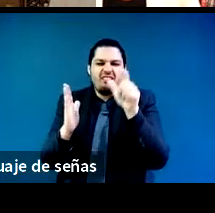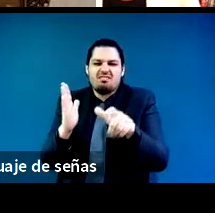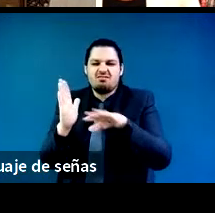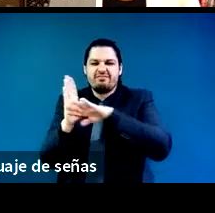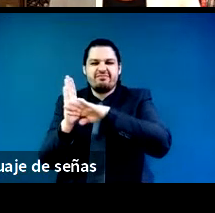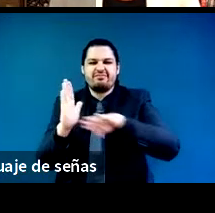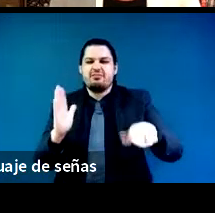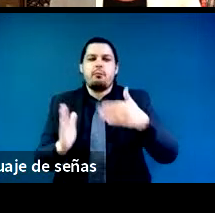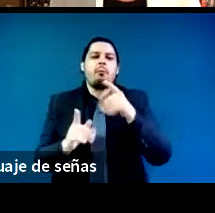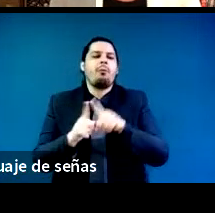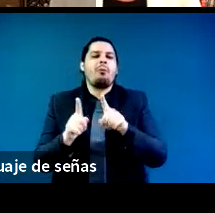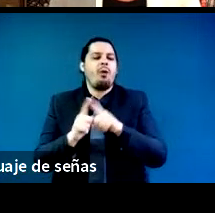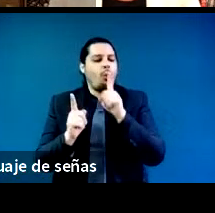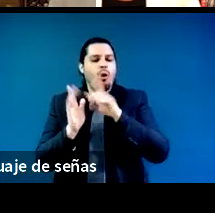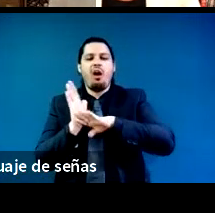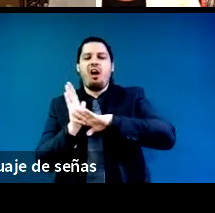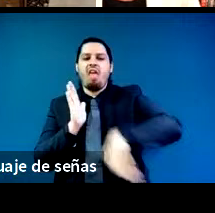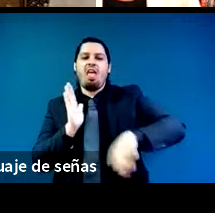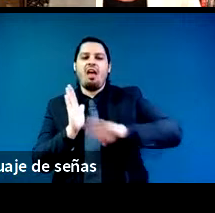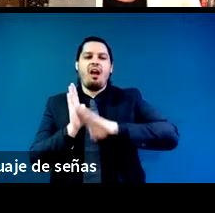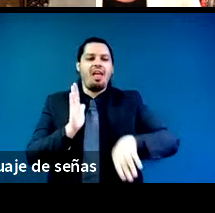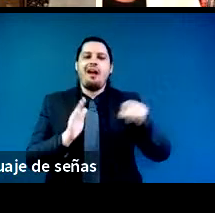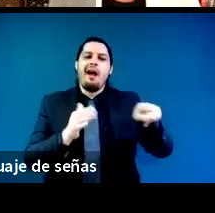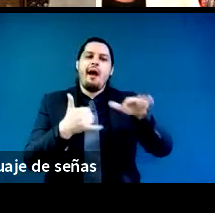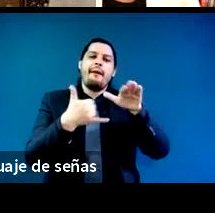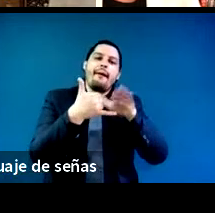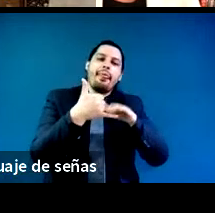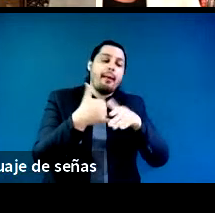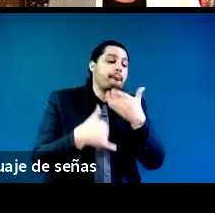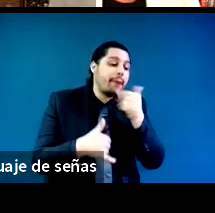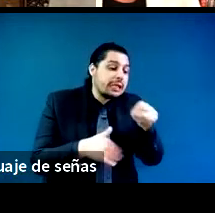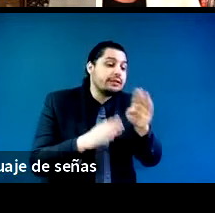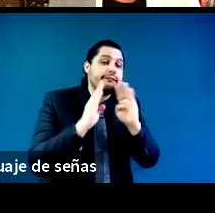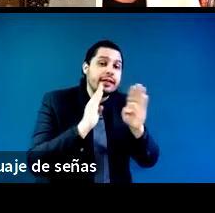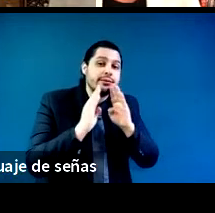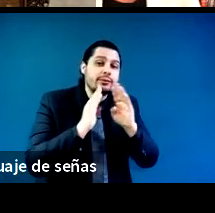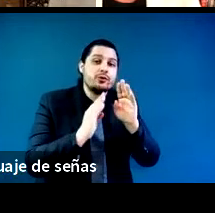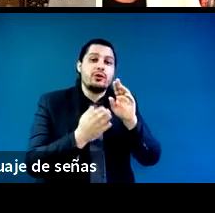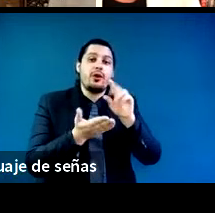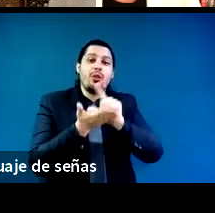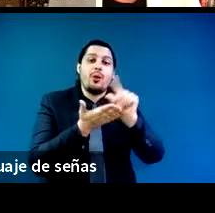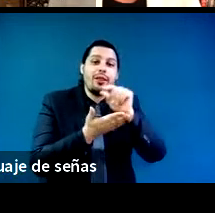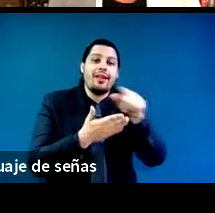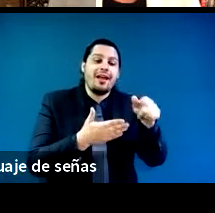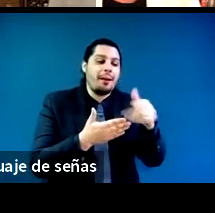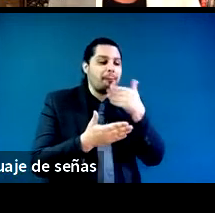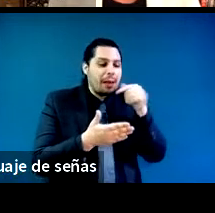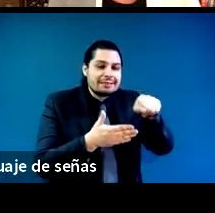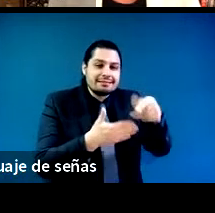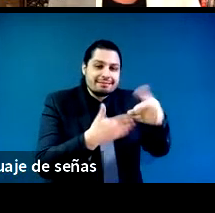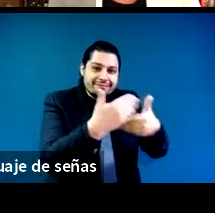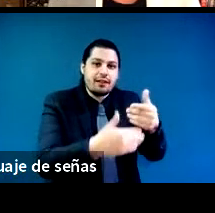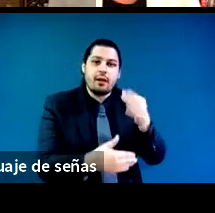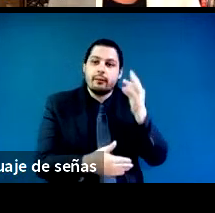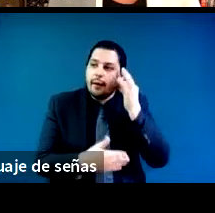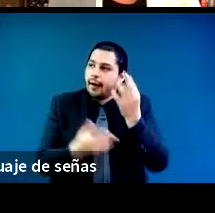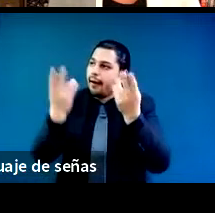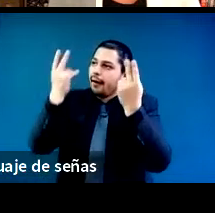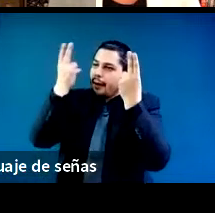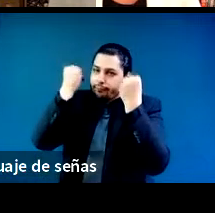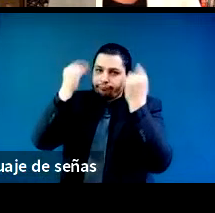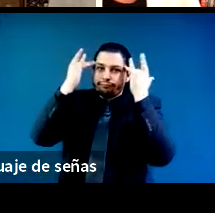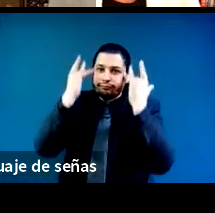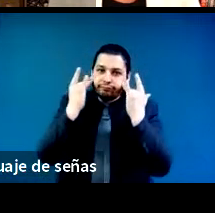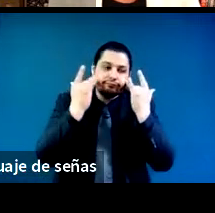things that we're doing is we have a journalist registration program now in almost 40 countries, and we add extra protections for journalists because we know they're